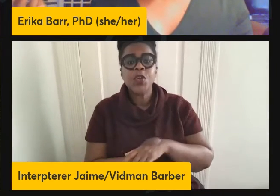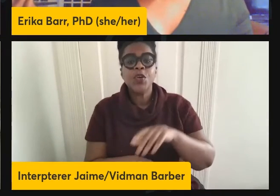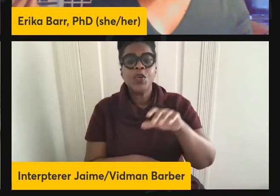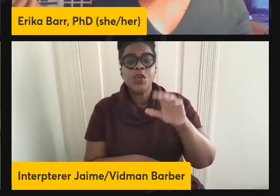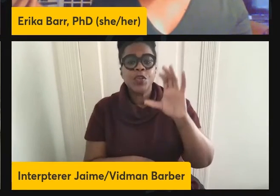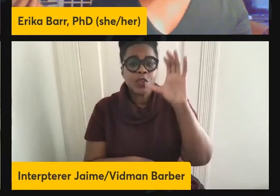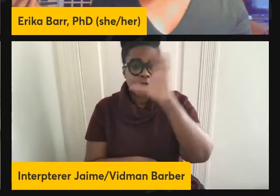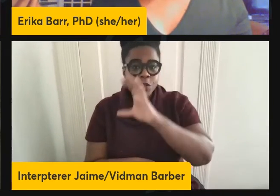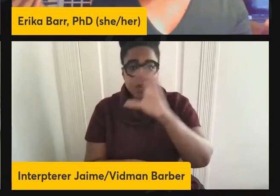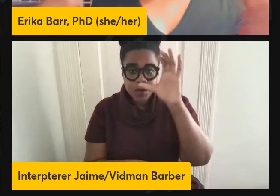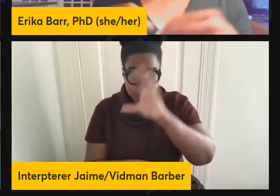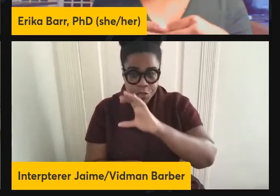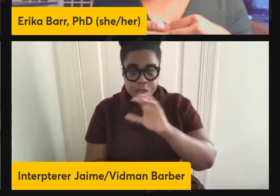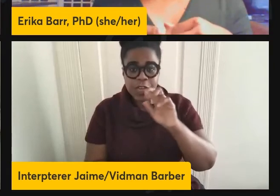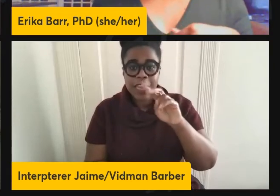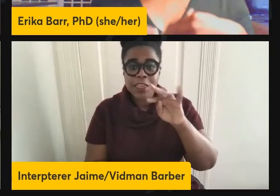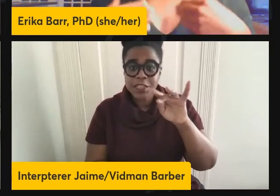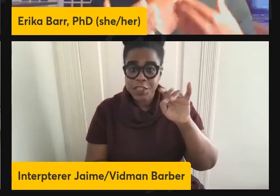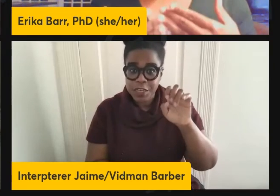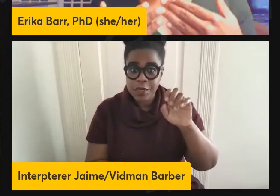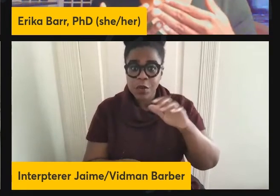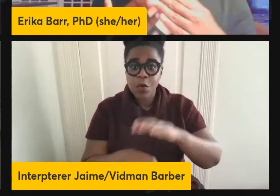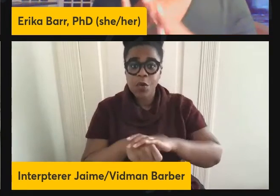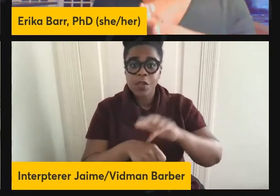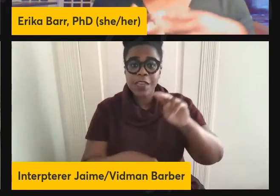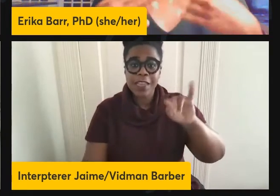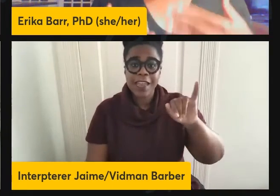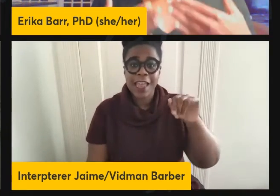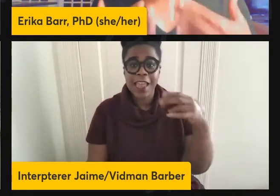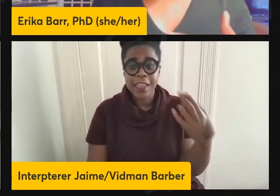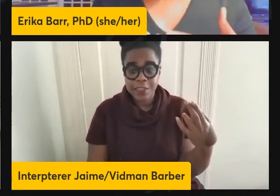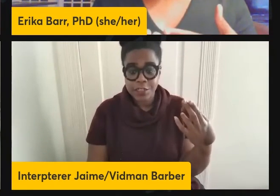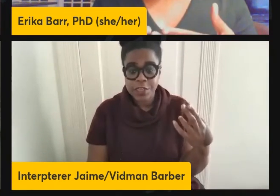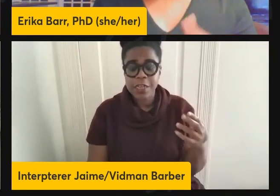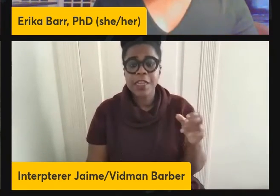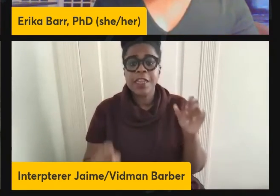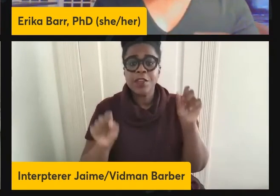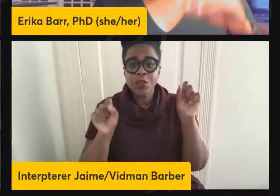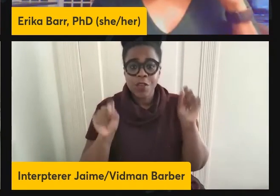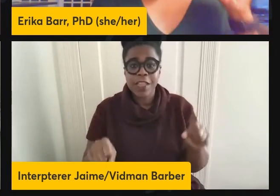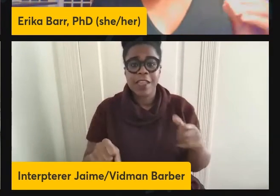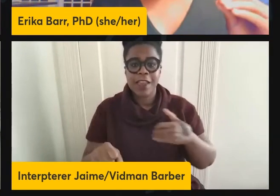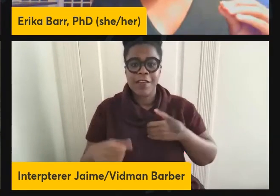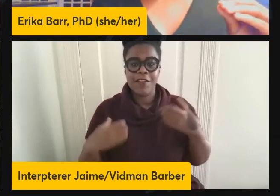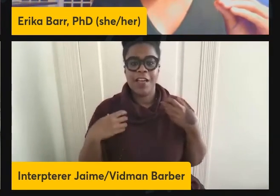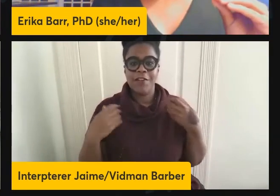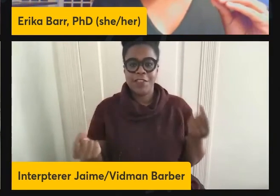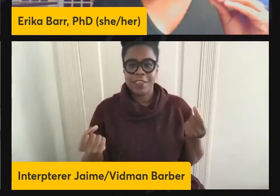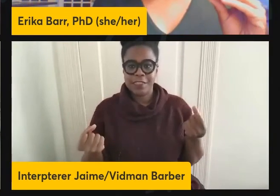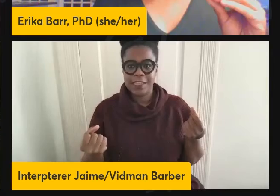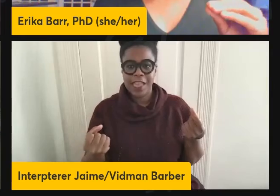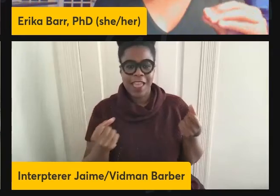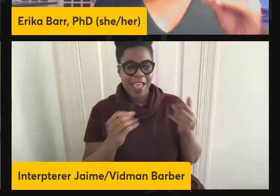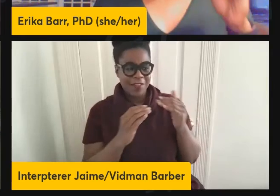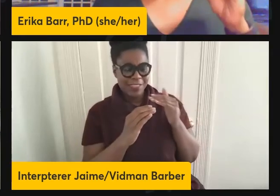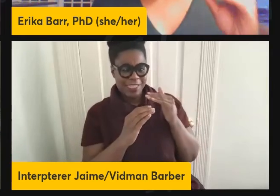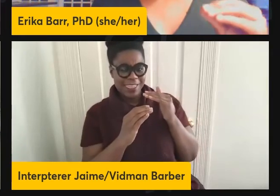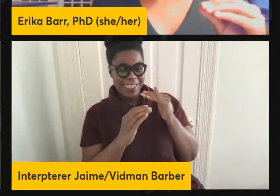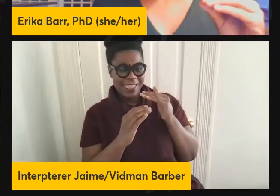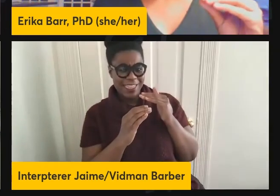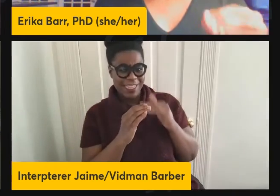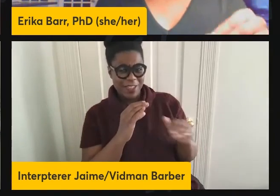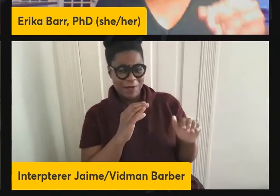on the NIH website. And so for them being able to have that confidence of, I have to email this